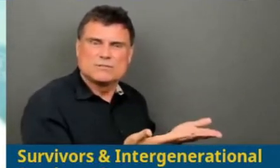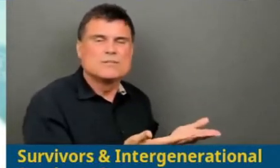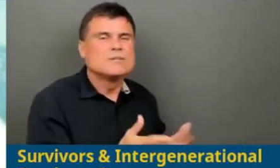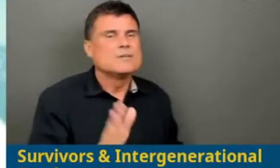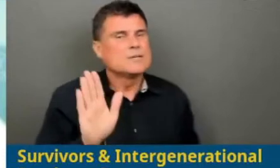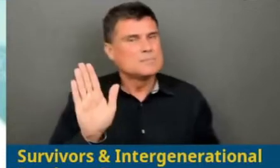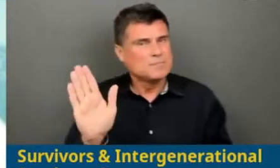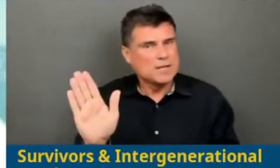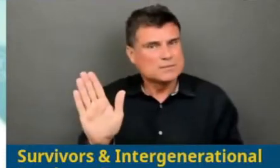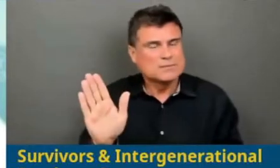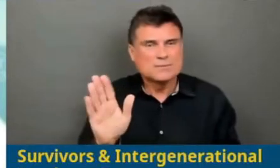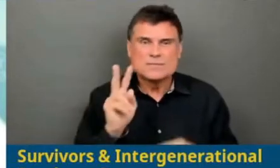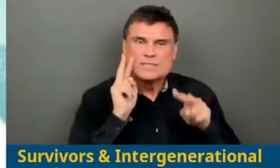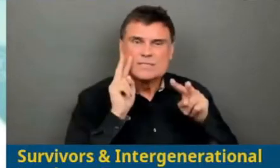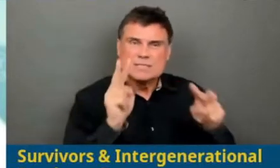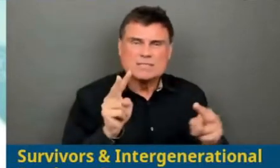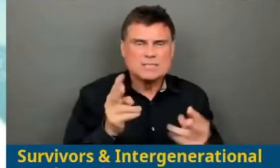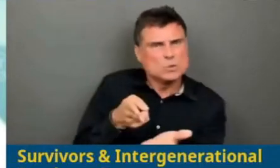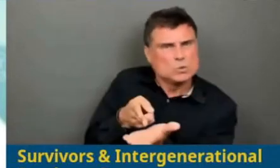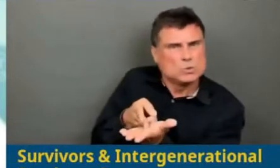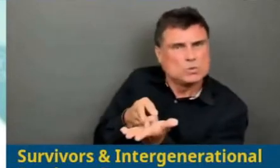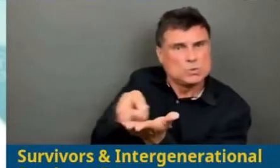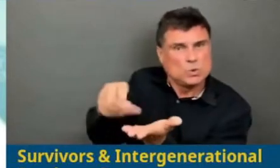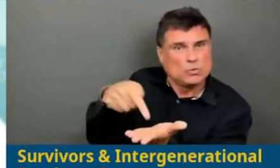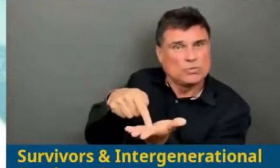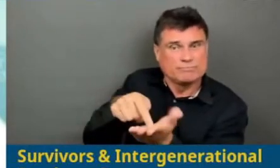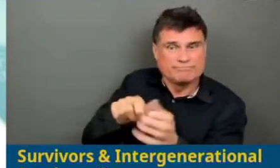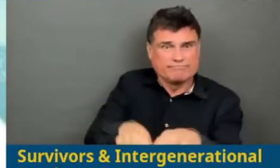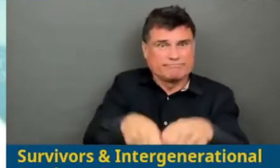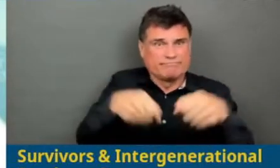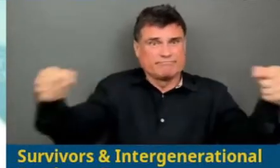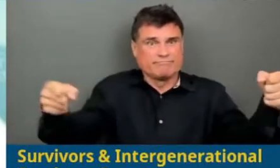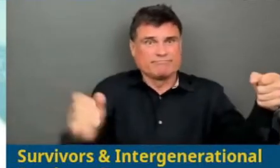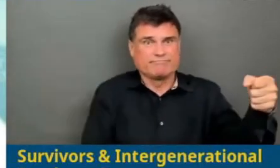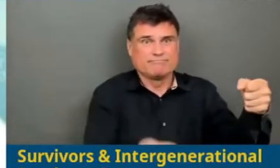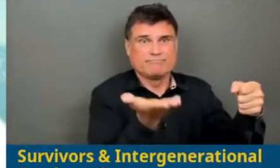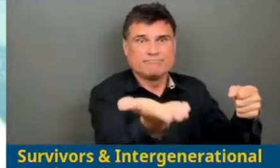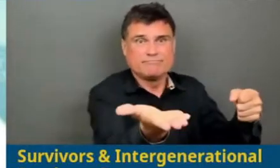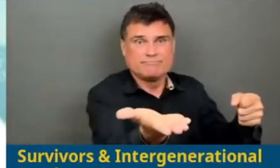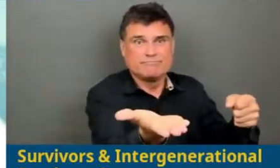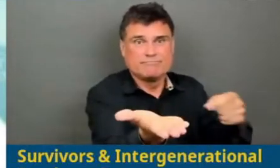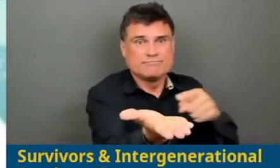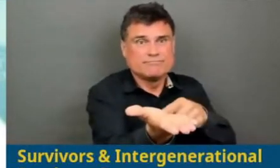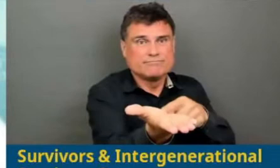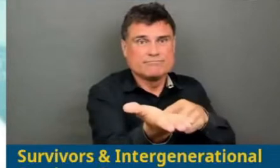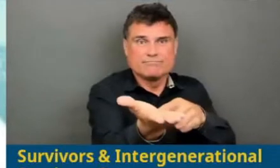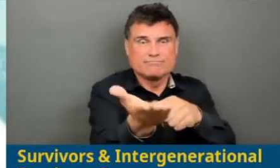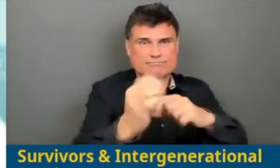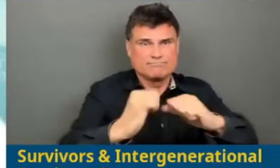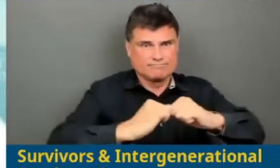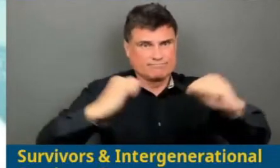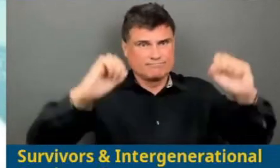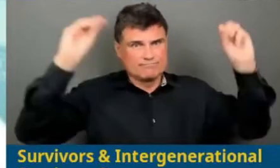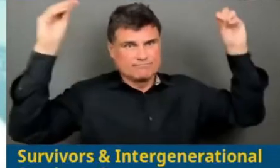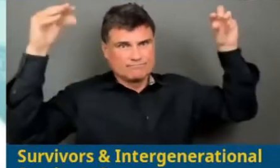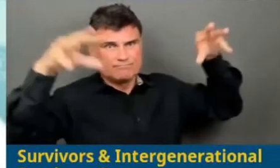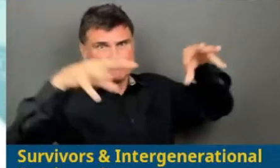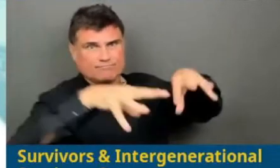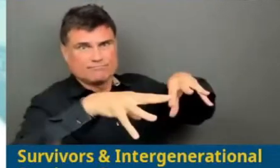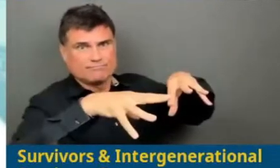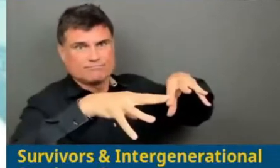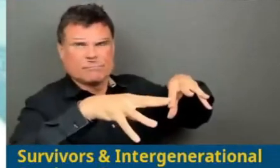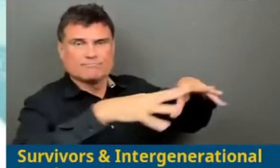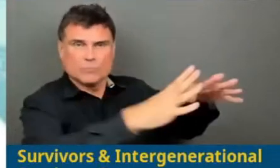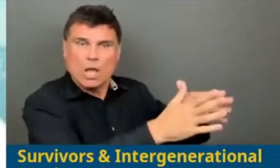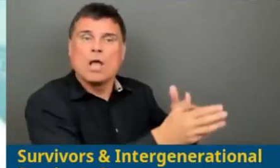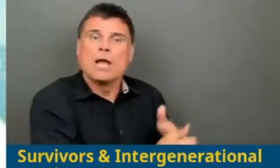truth. And bringing light to truth provides a path to healing. The 94